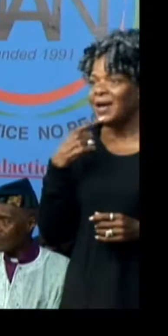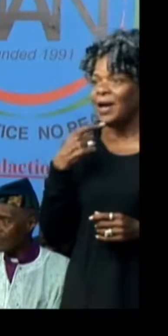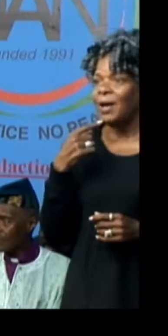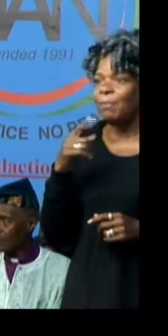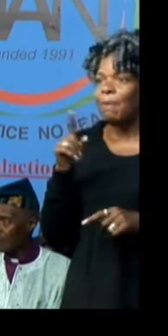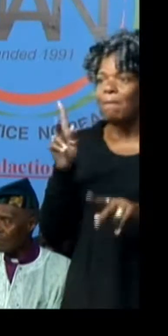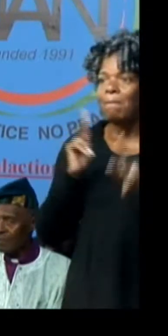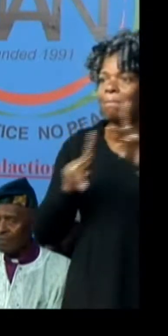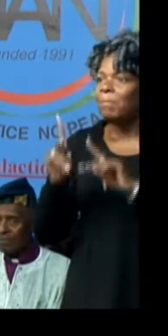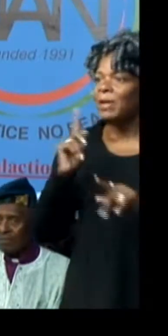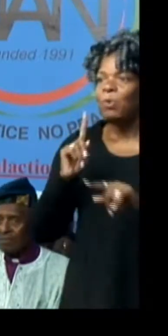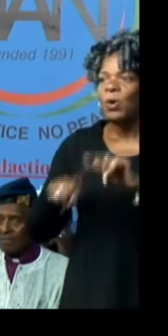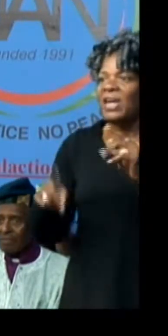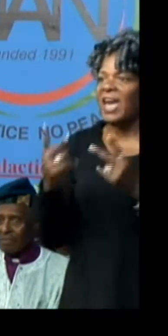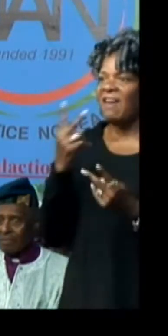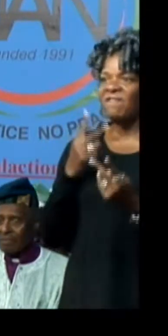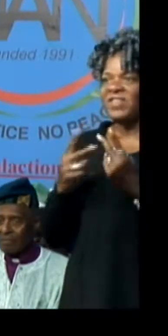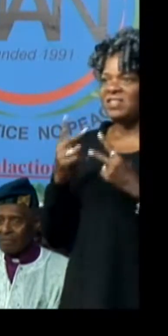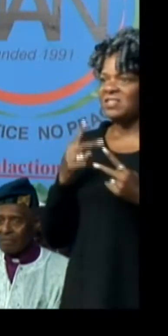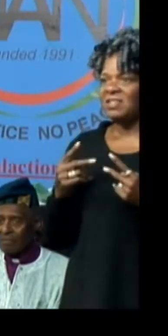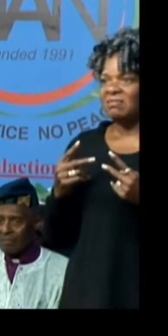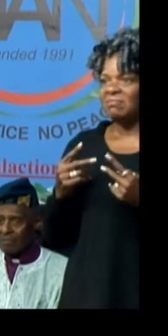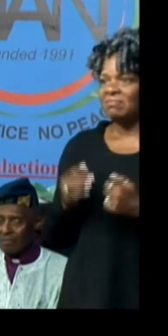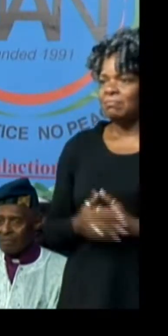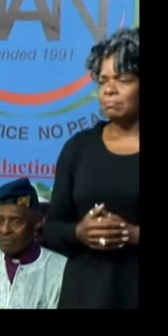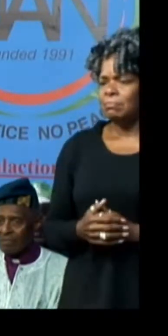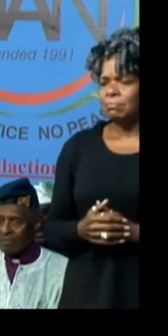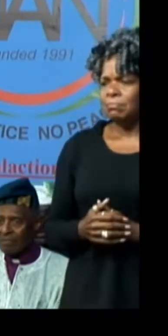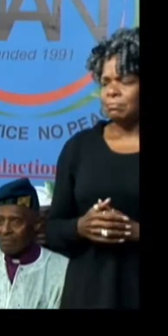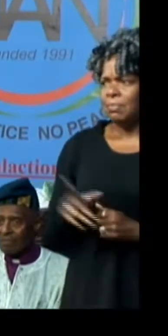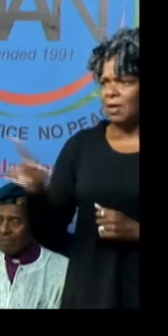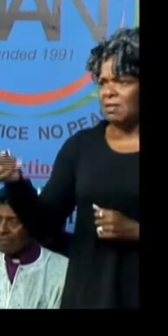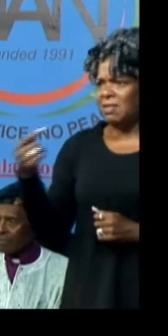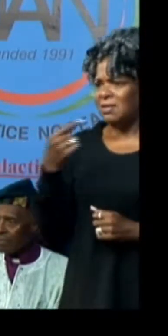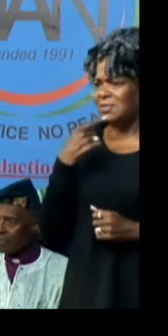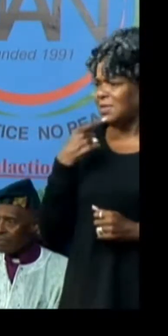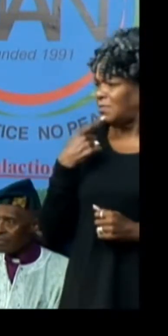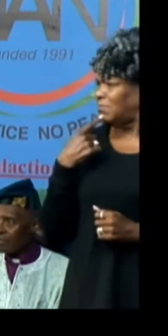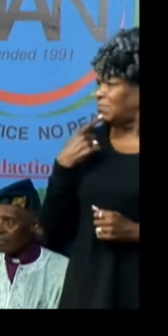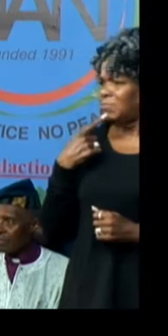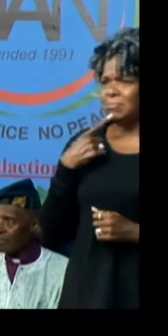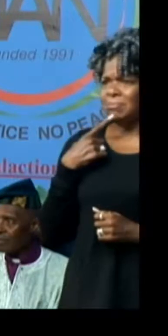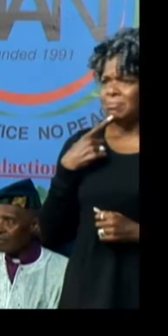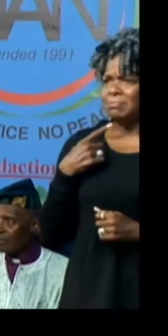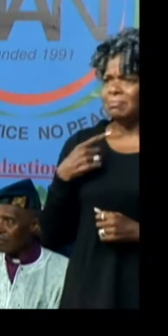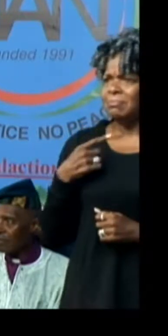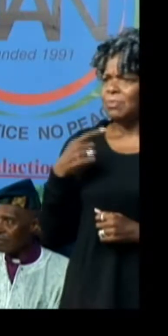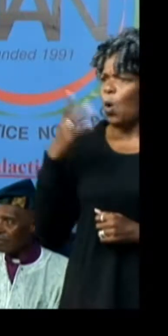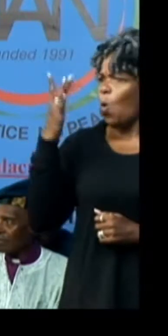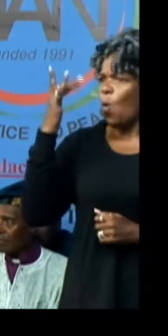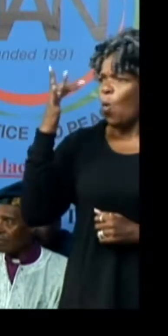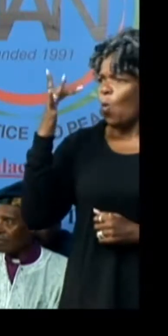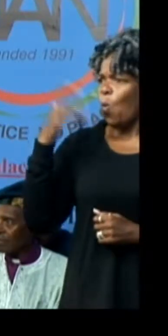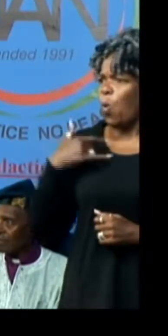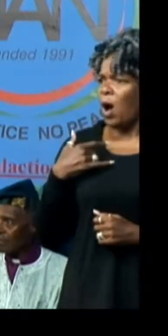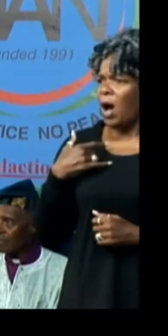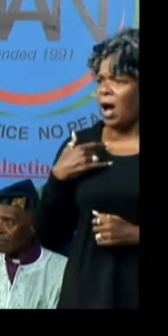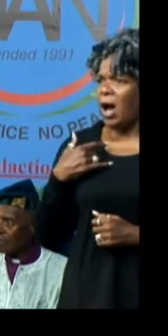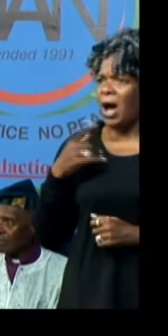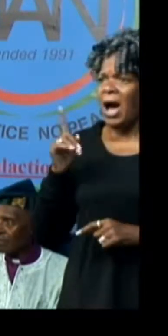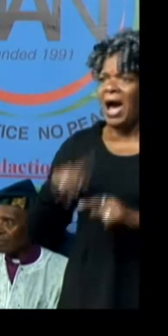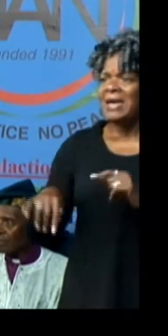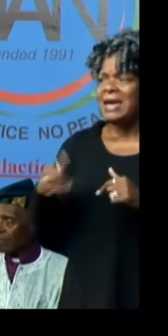said, a new lawyer? How is my lawyer? I said, no, you got a new lawyer. And I went back downstairs, and my new lawyer was attorney